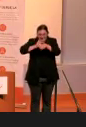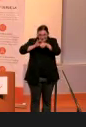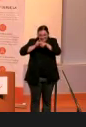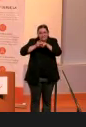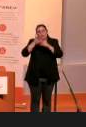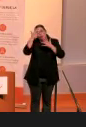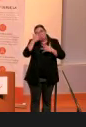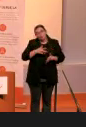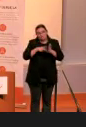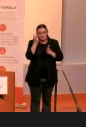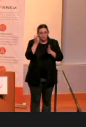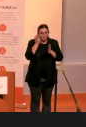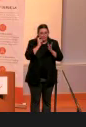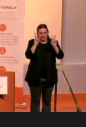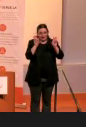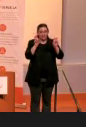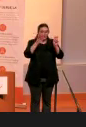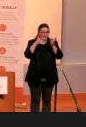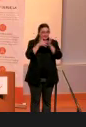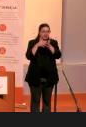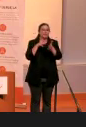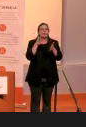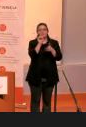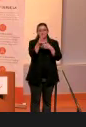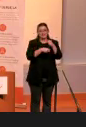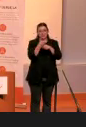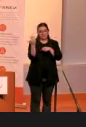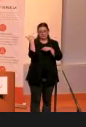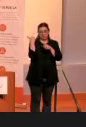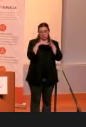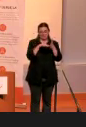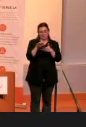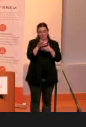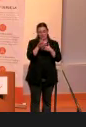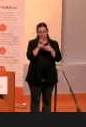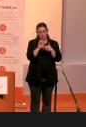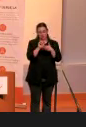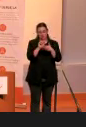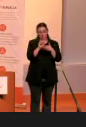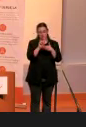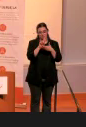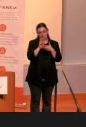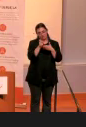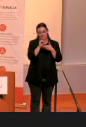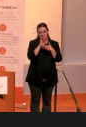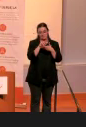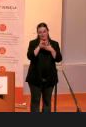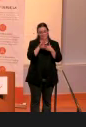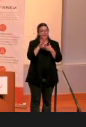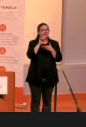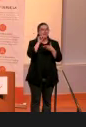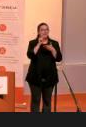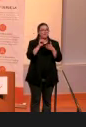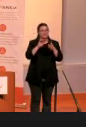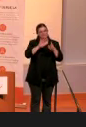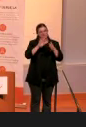placebo-controlled study that looked at rituximab 10 years ago was poorly designed and did not show what it